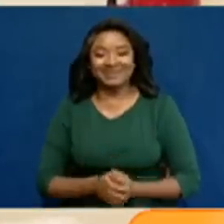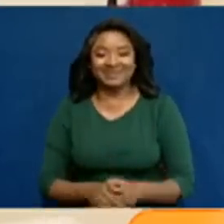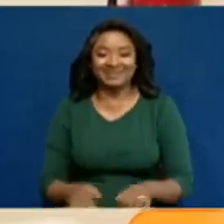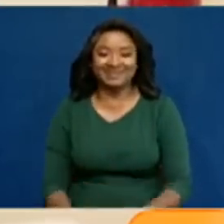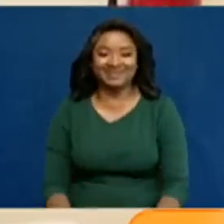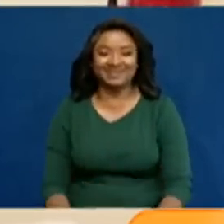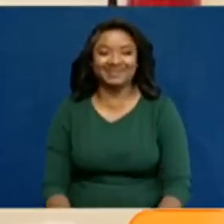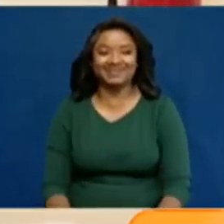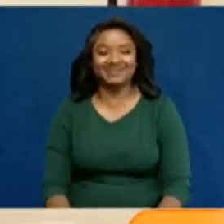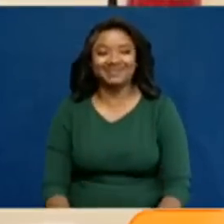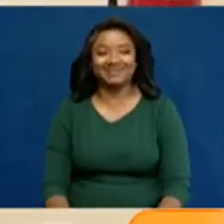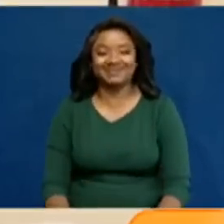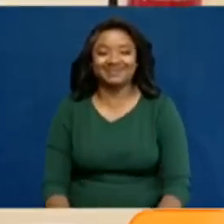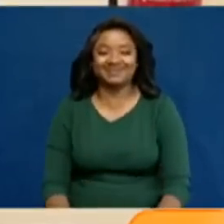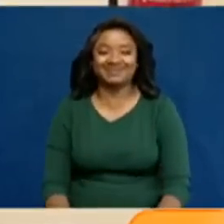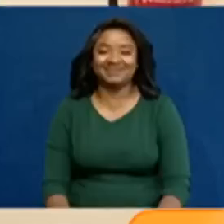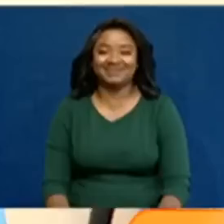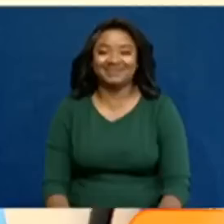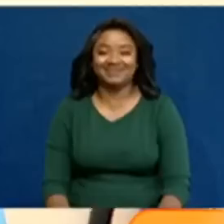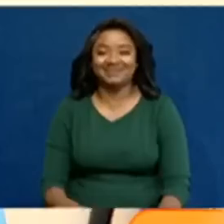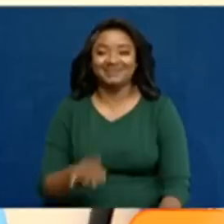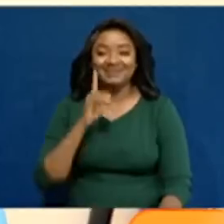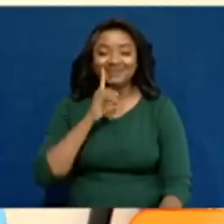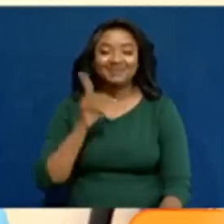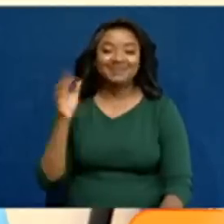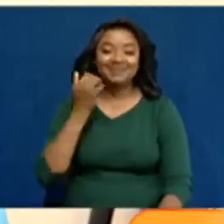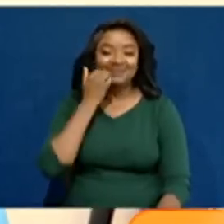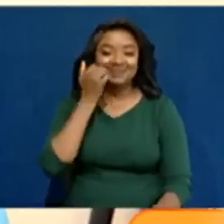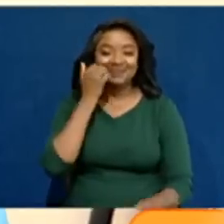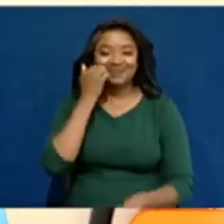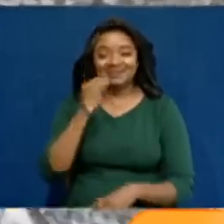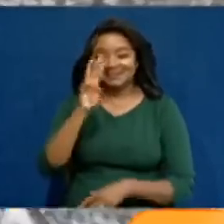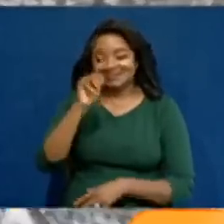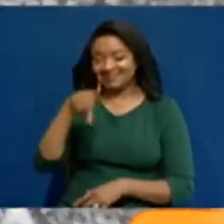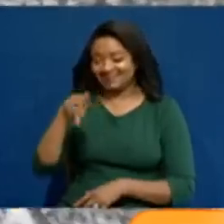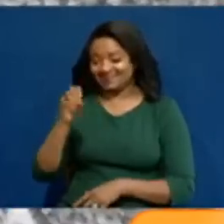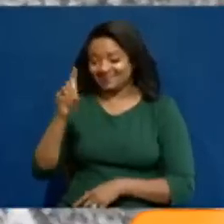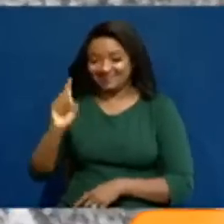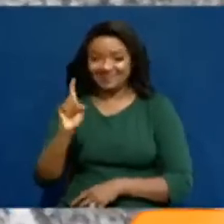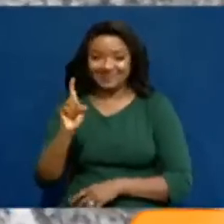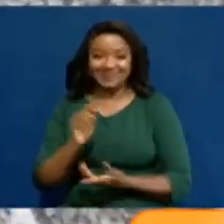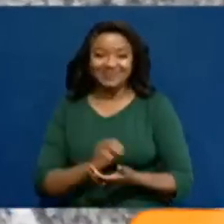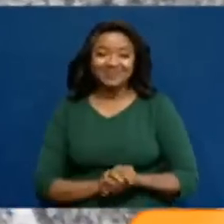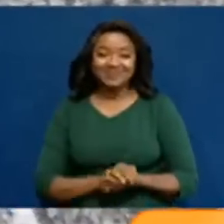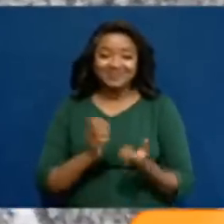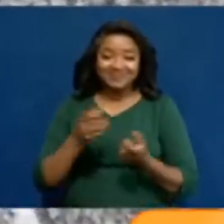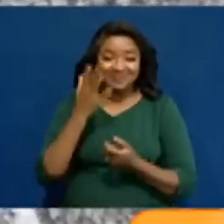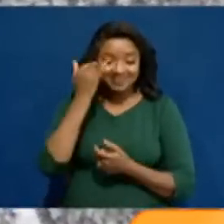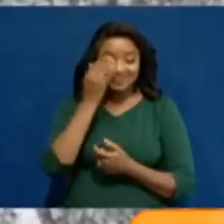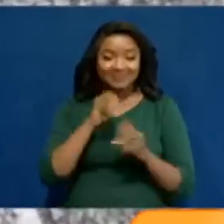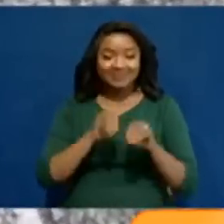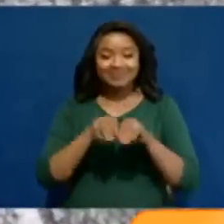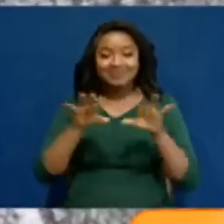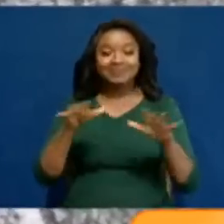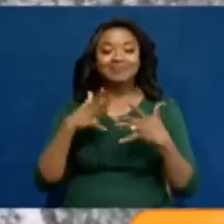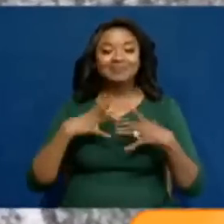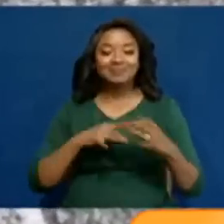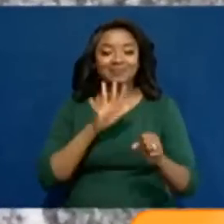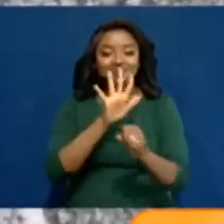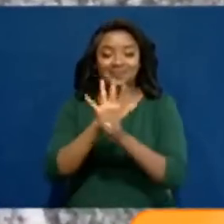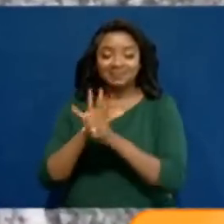that cause... According to scientists, Mpox had not been a disease of concern in the past. This was attributed to the minimal level of spread from people